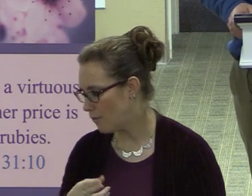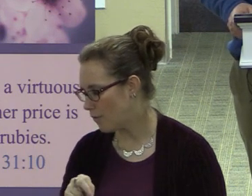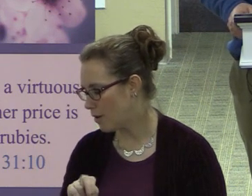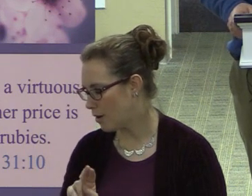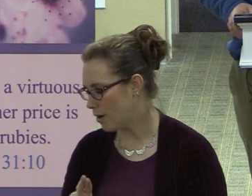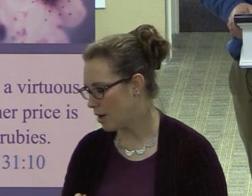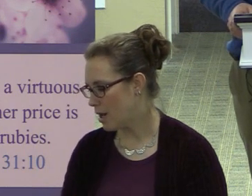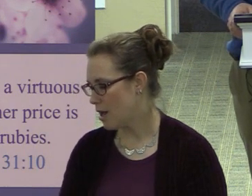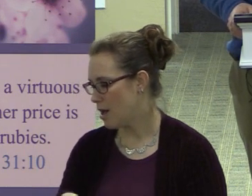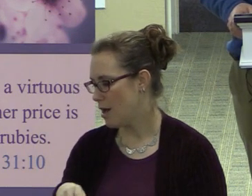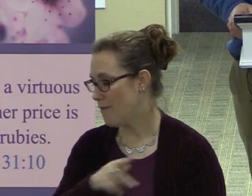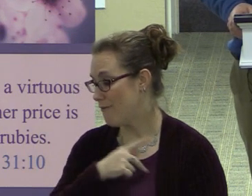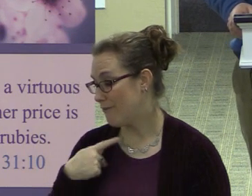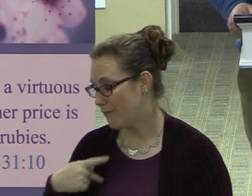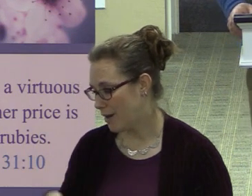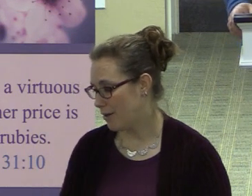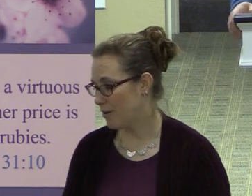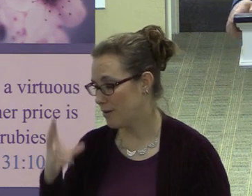army.